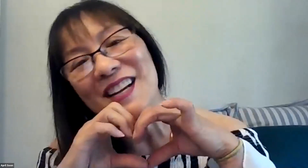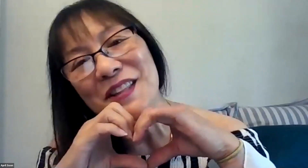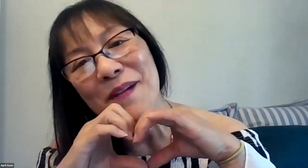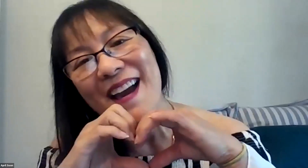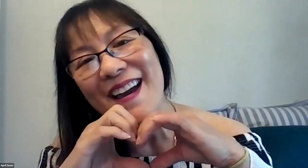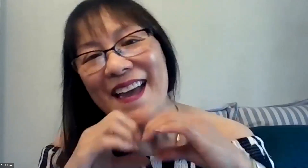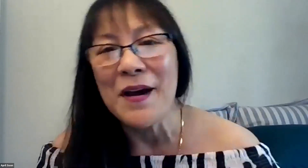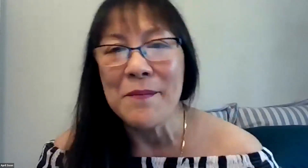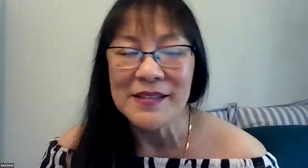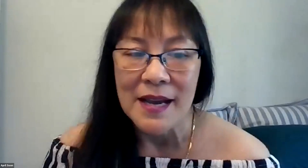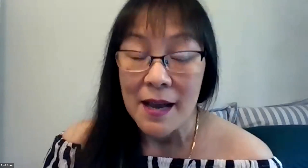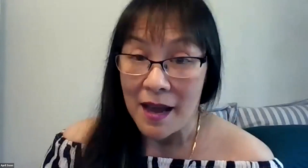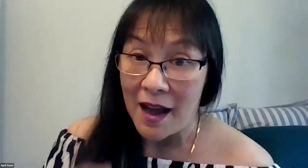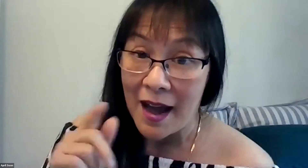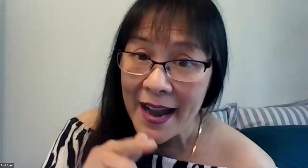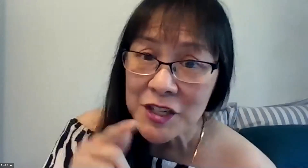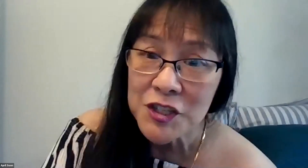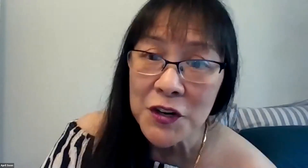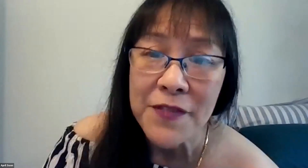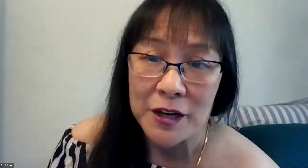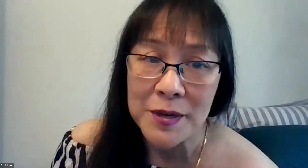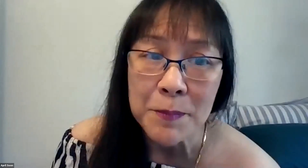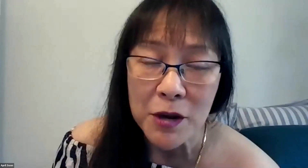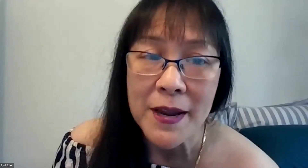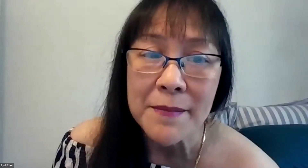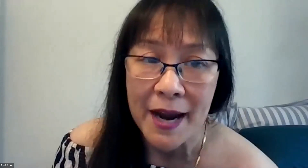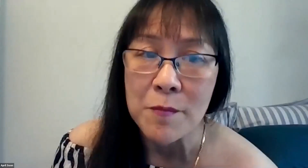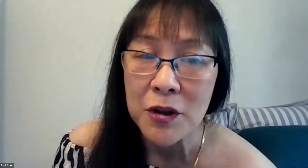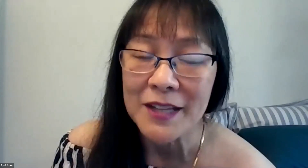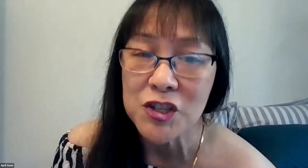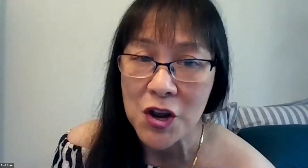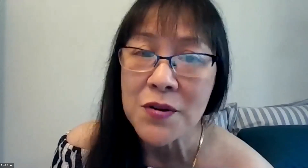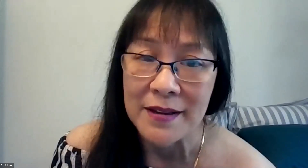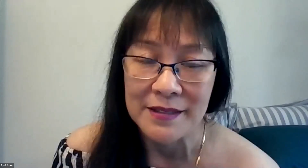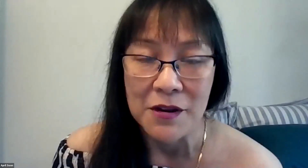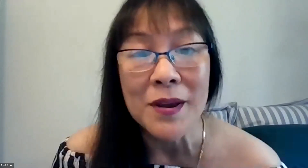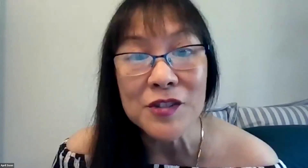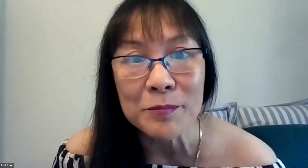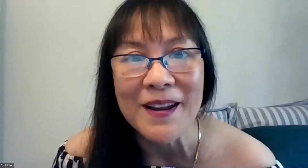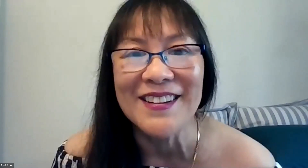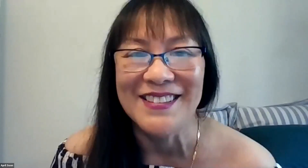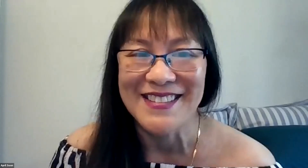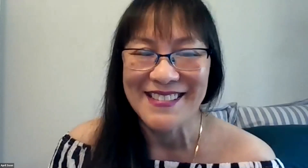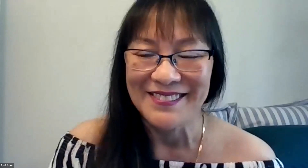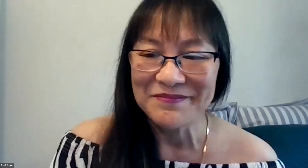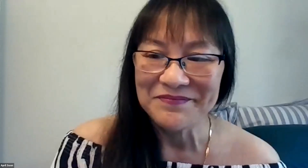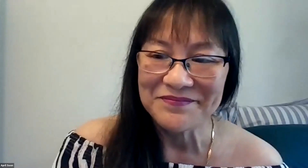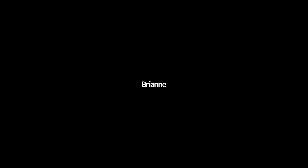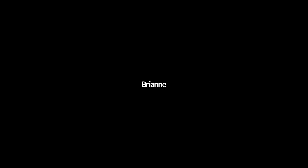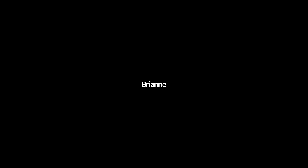myself just the way I am. And I deserve that Krispy Kreme caramel crunch donut with